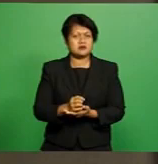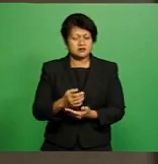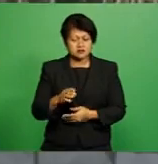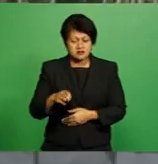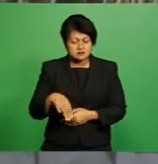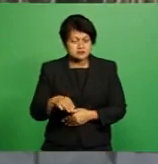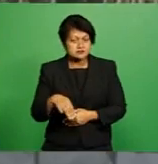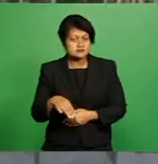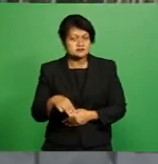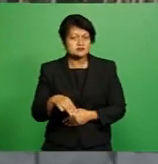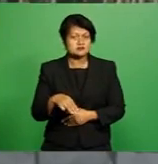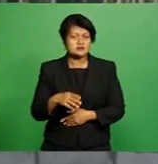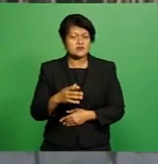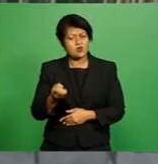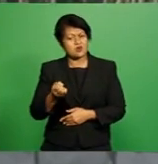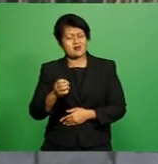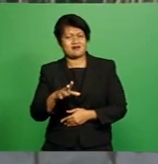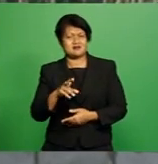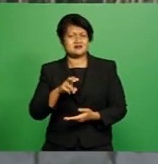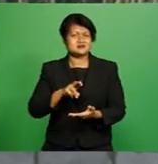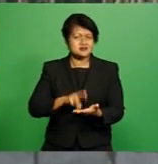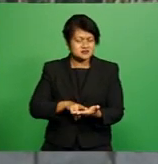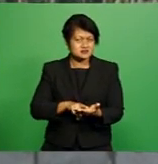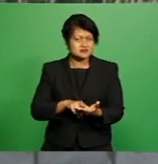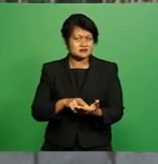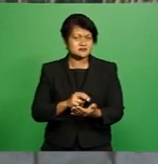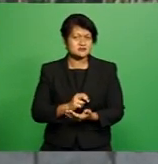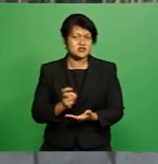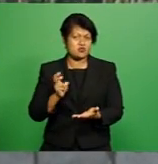already registered as RDCs